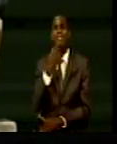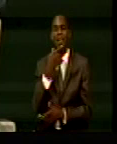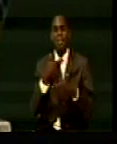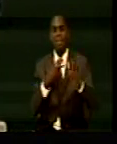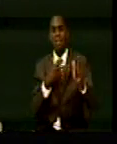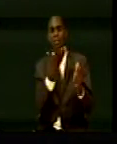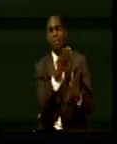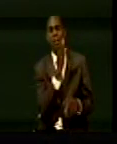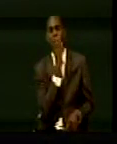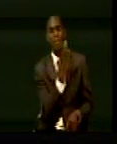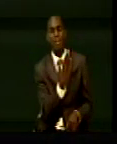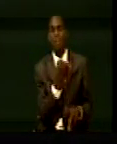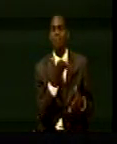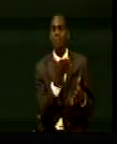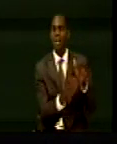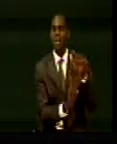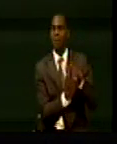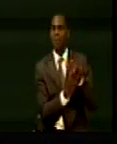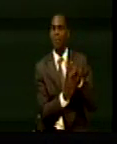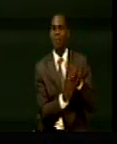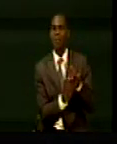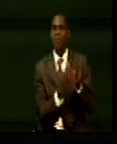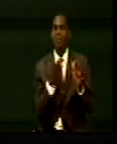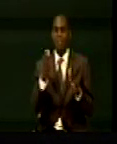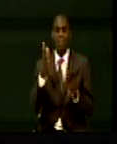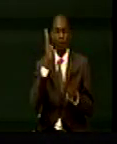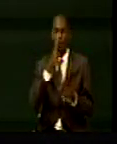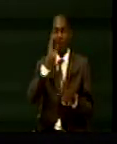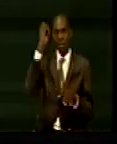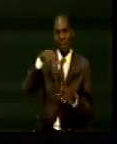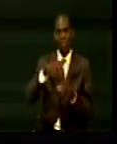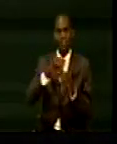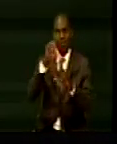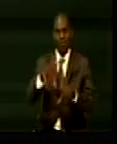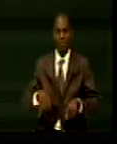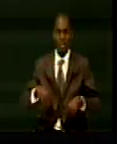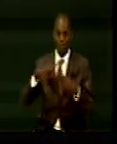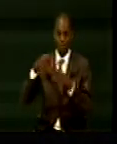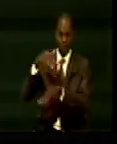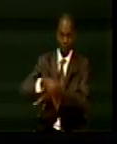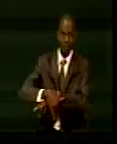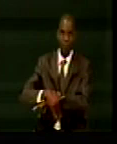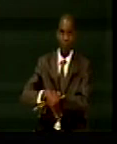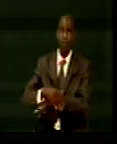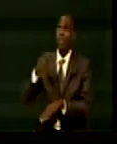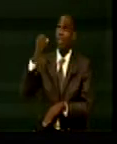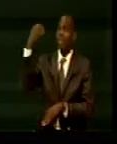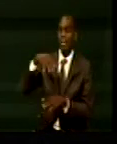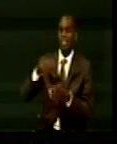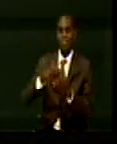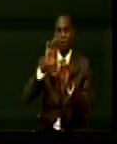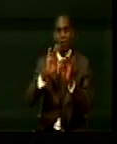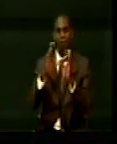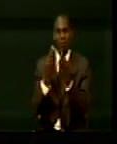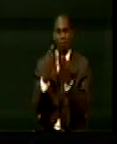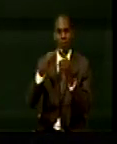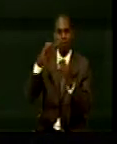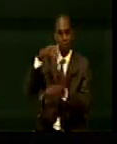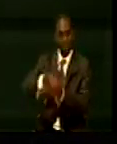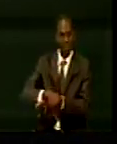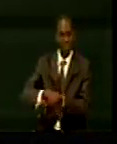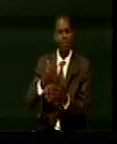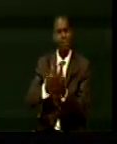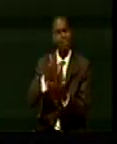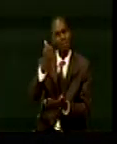There be light tonight in your life. Light tonight in your family. Light tonight on your